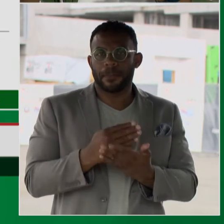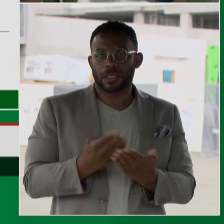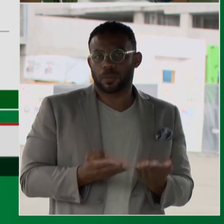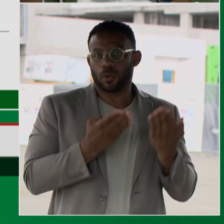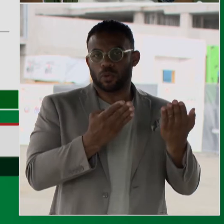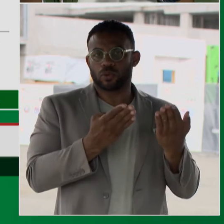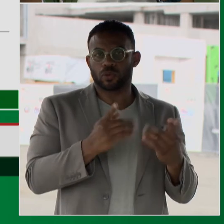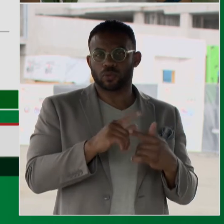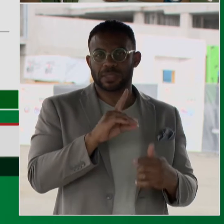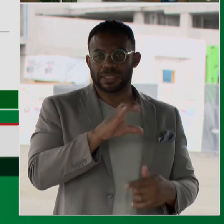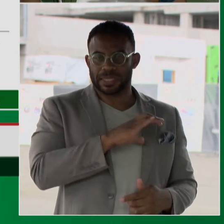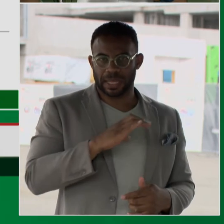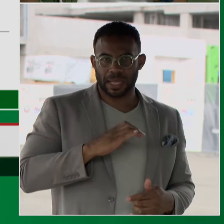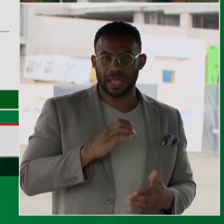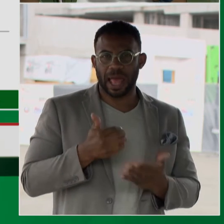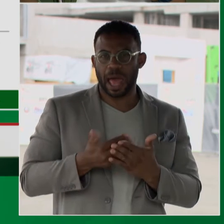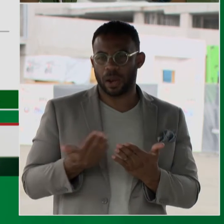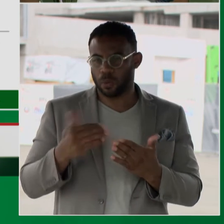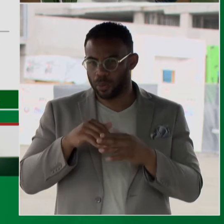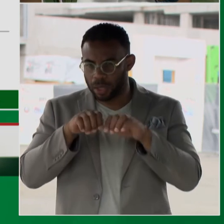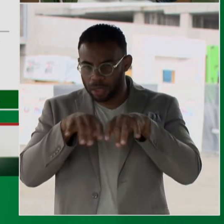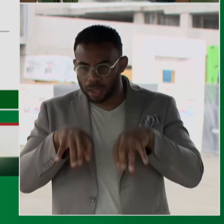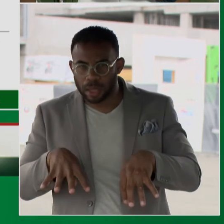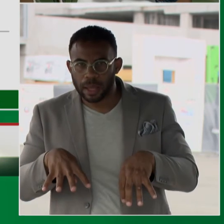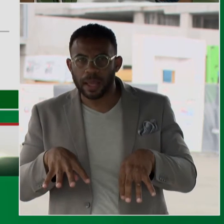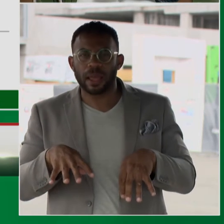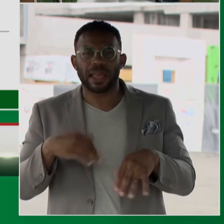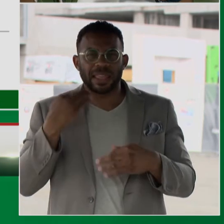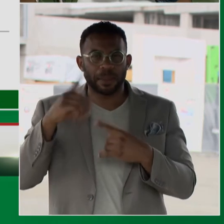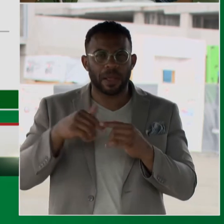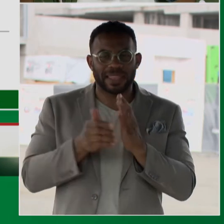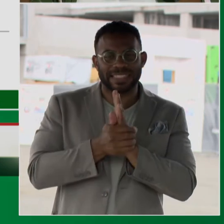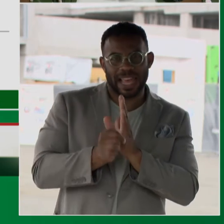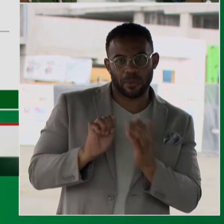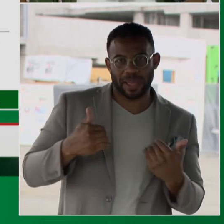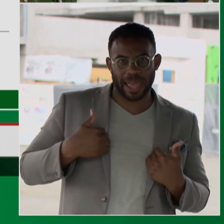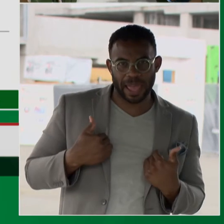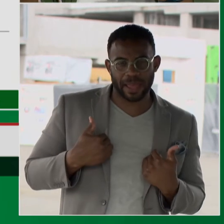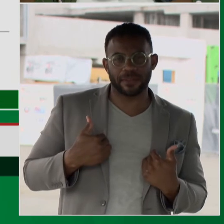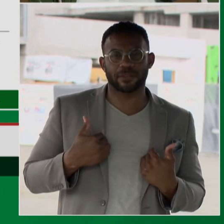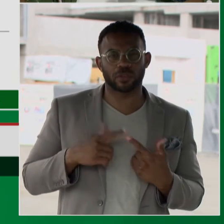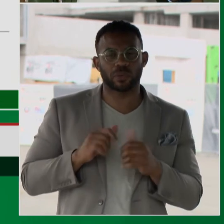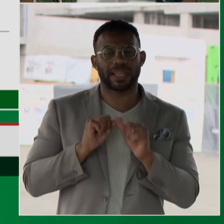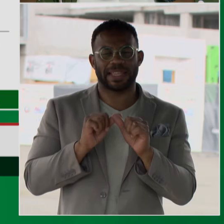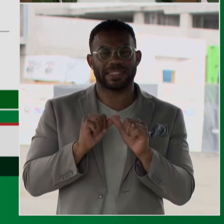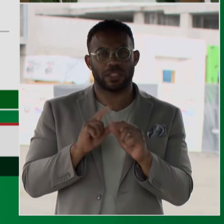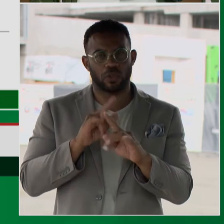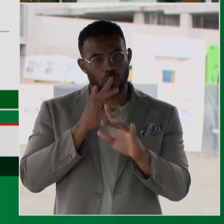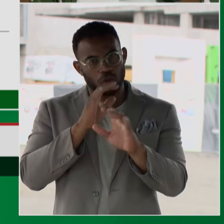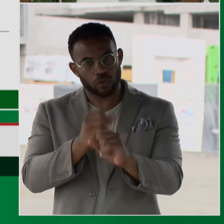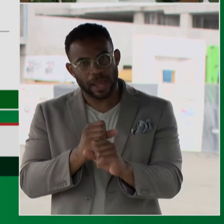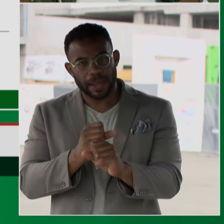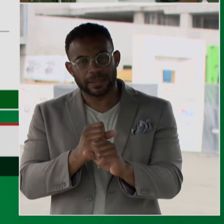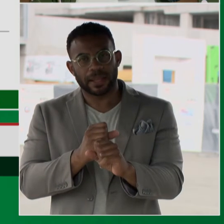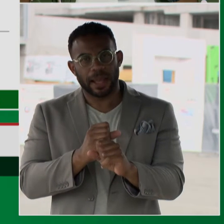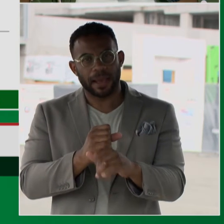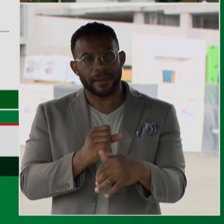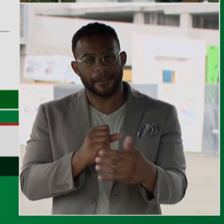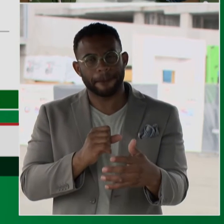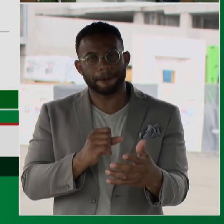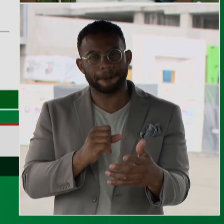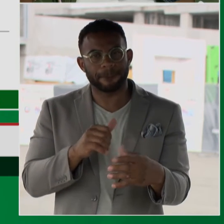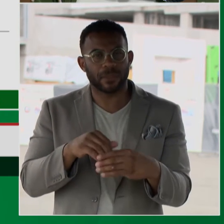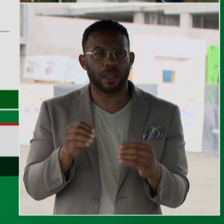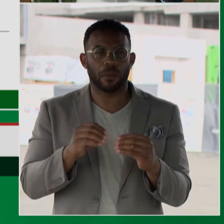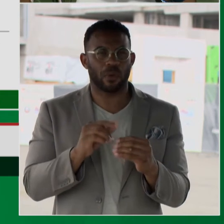we reorg, how do we think about the kind of talent that we need on the teams to continue to attract